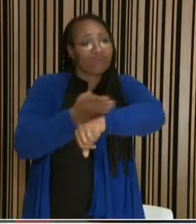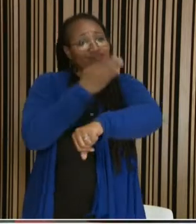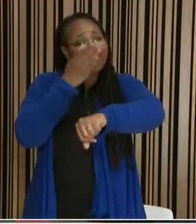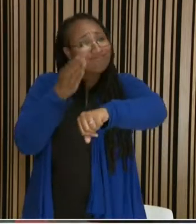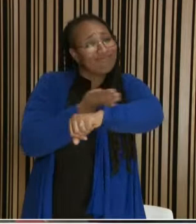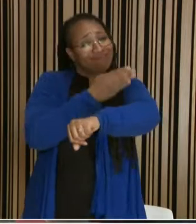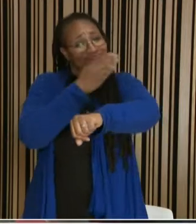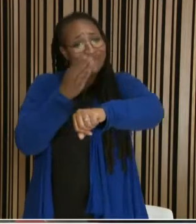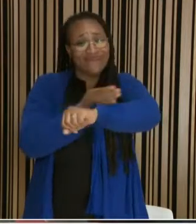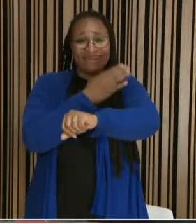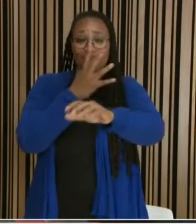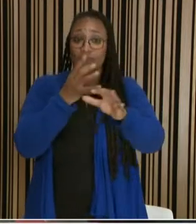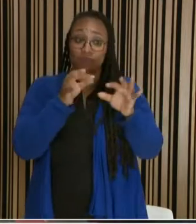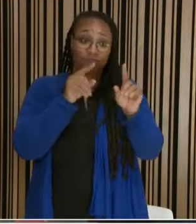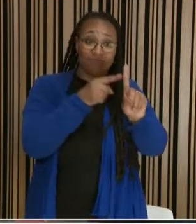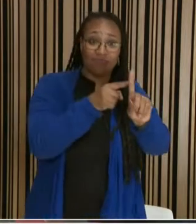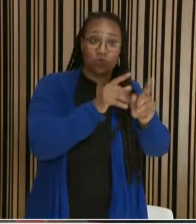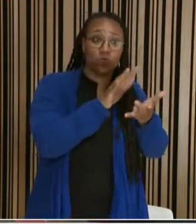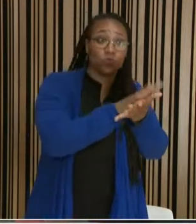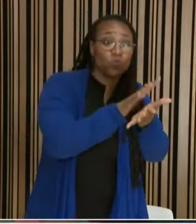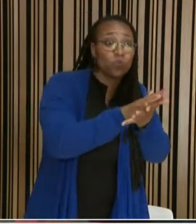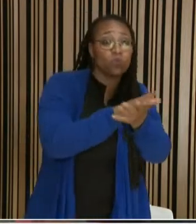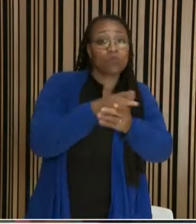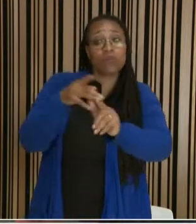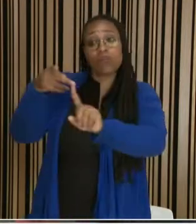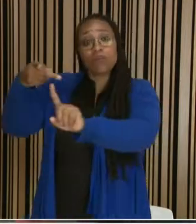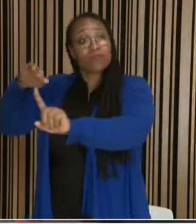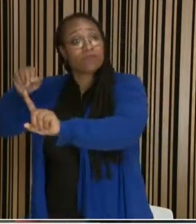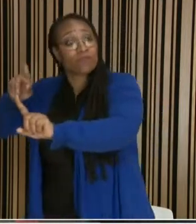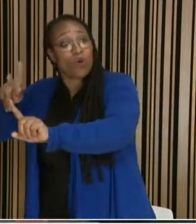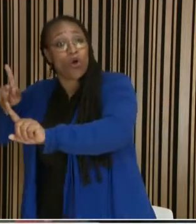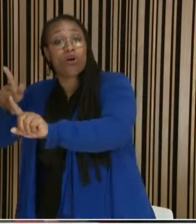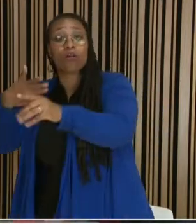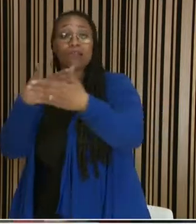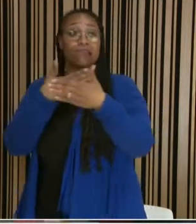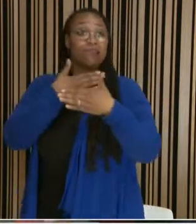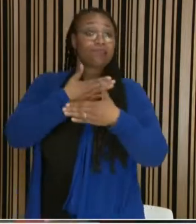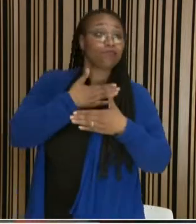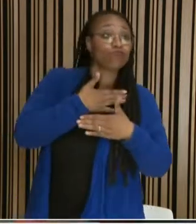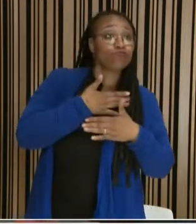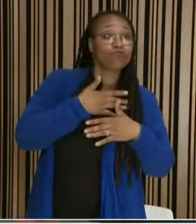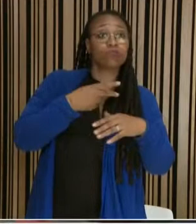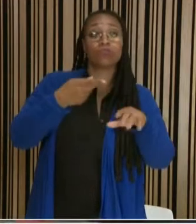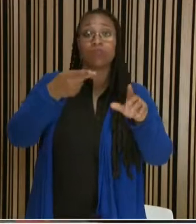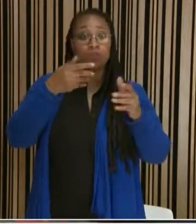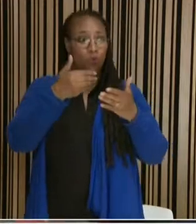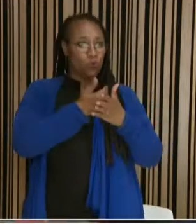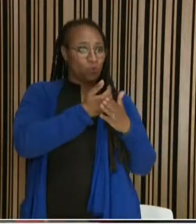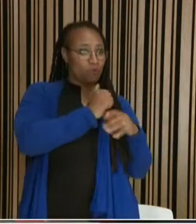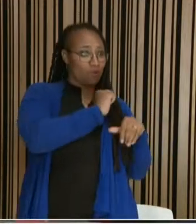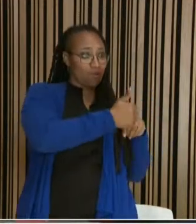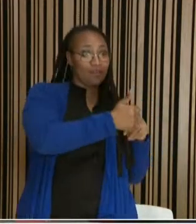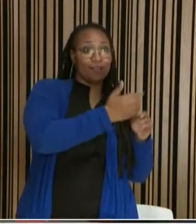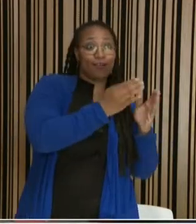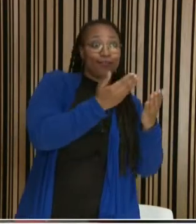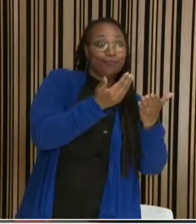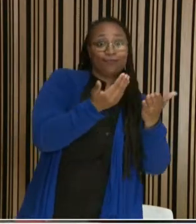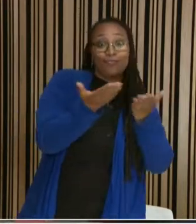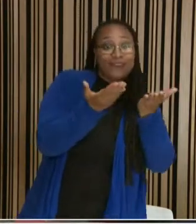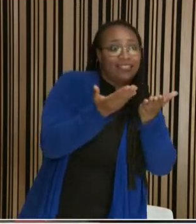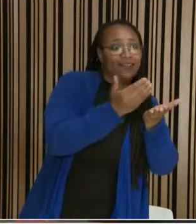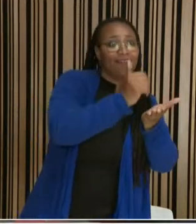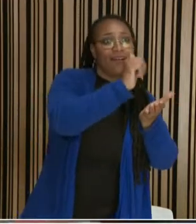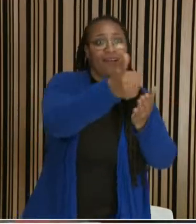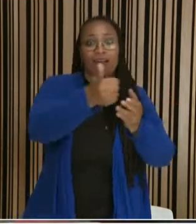schools, in parks and recreation, in new parks, in services, and also in new destinations